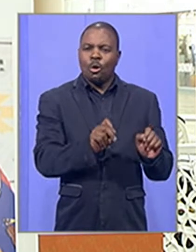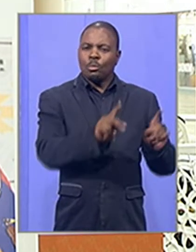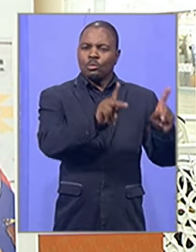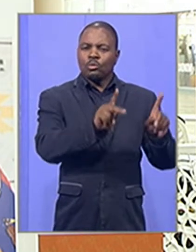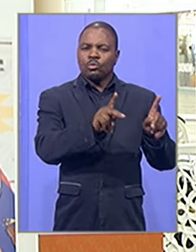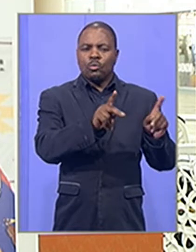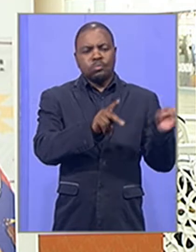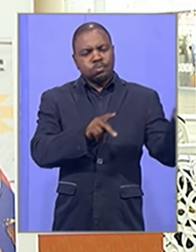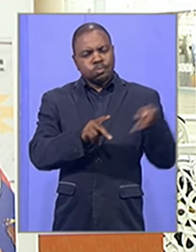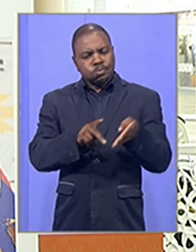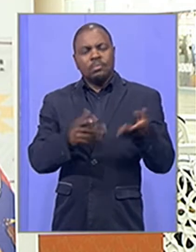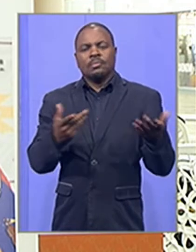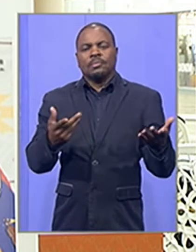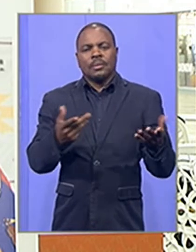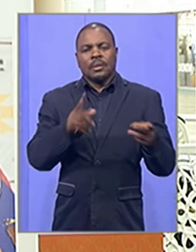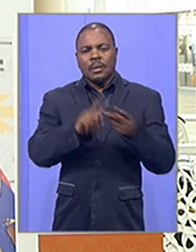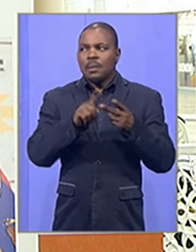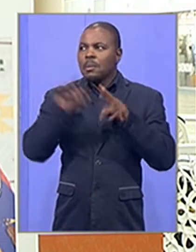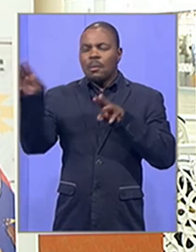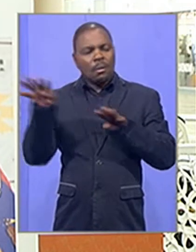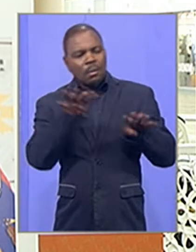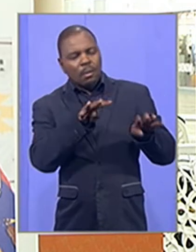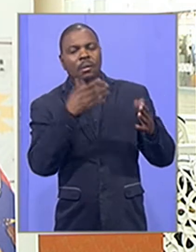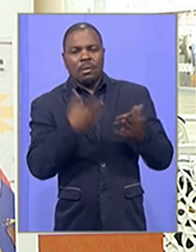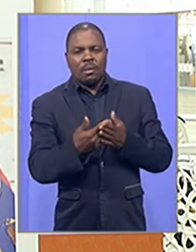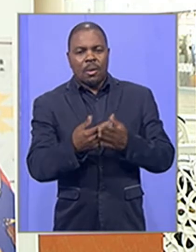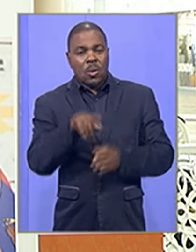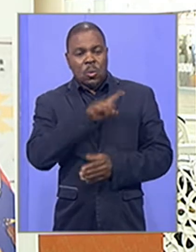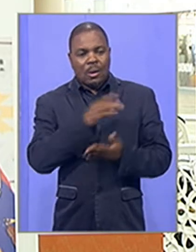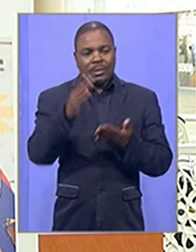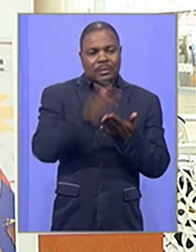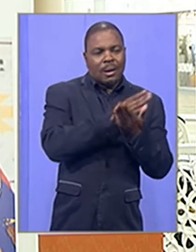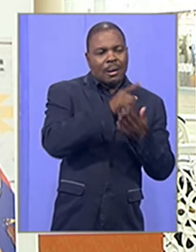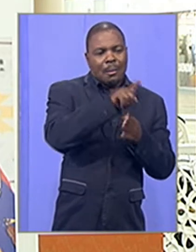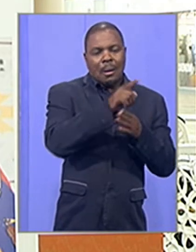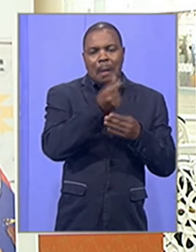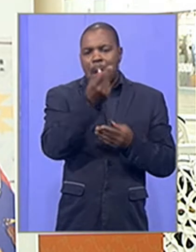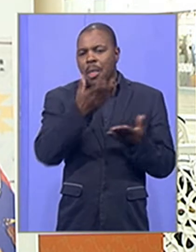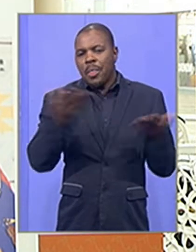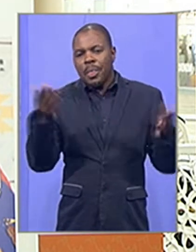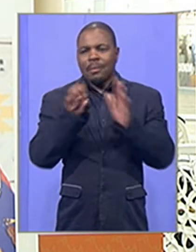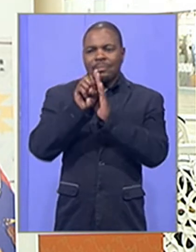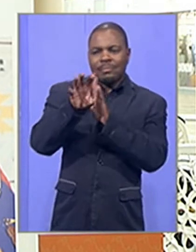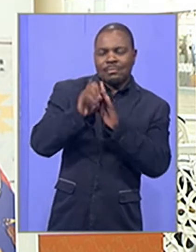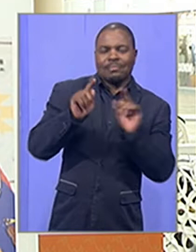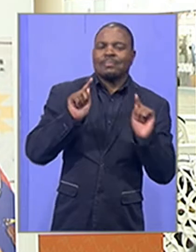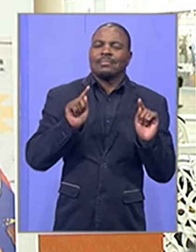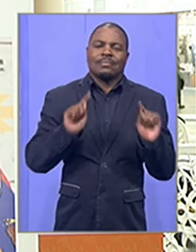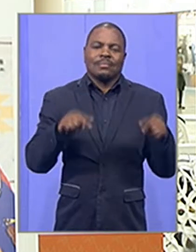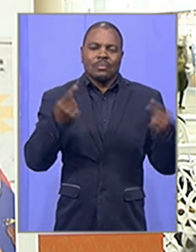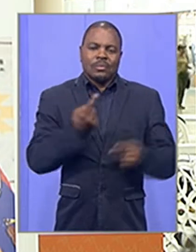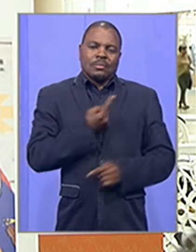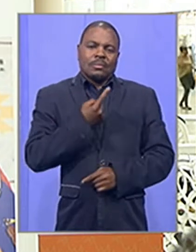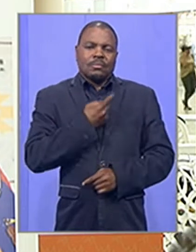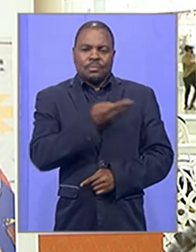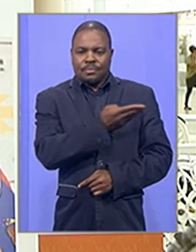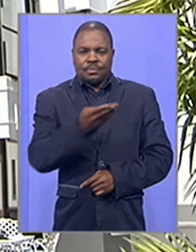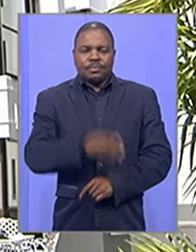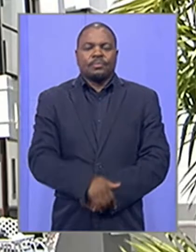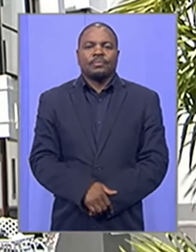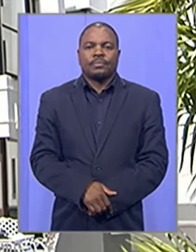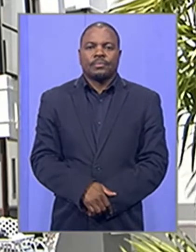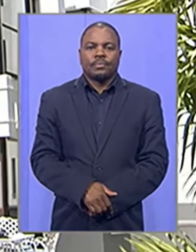be there and be visible, because some of them do not have the capital to be able to showcase their products in some of these trade